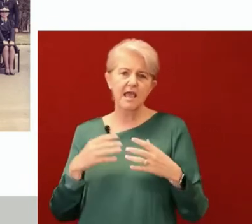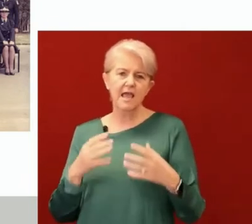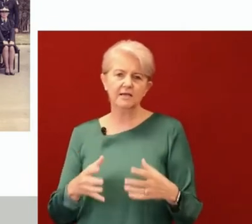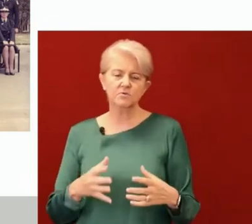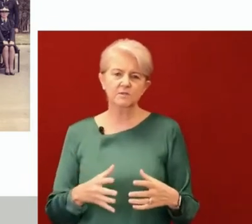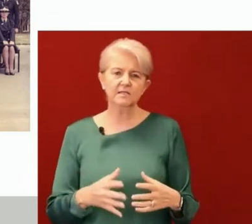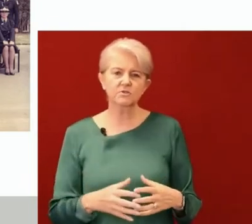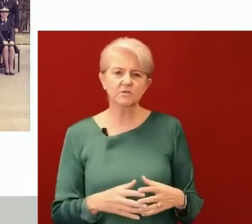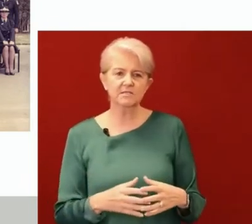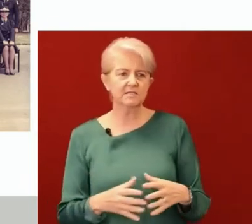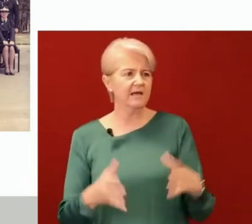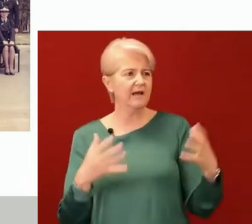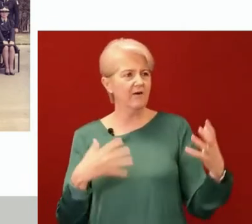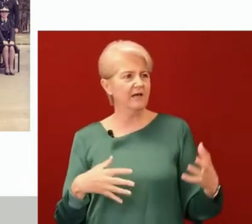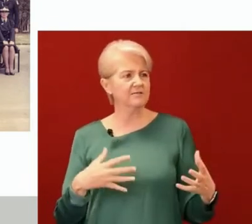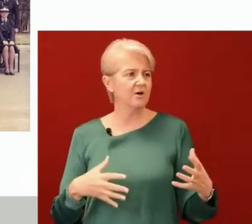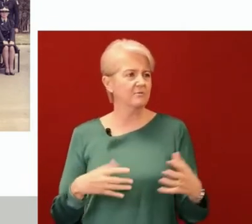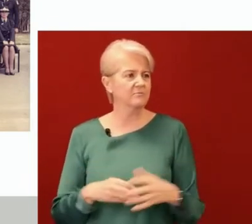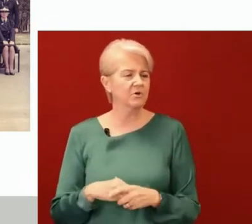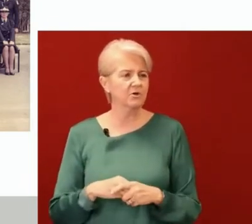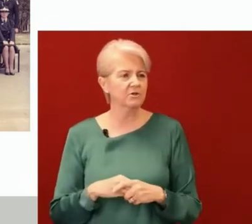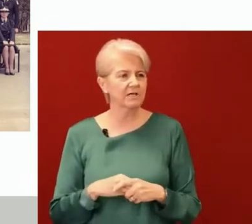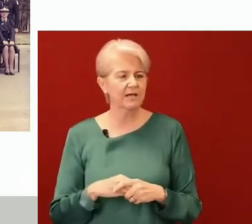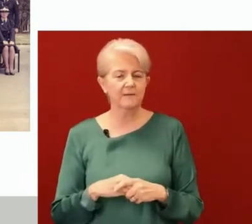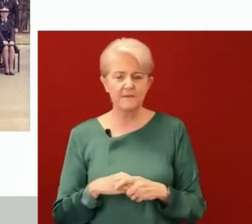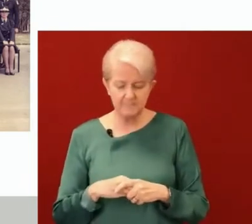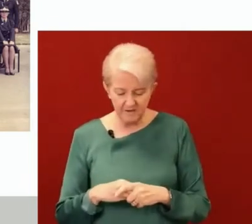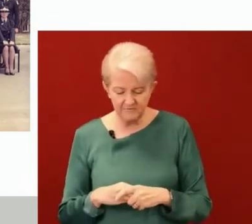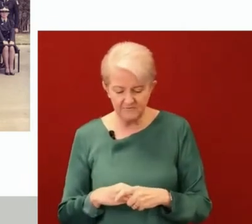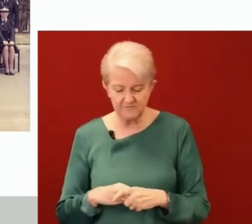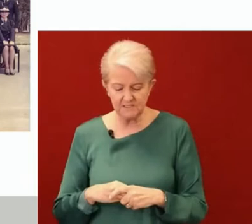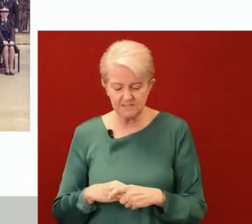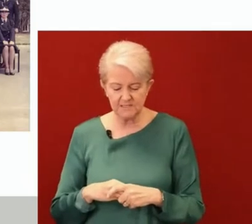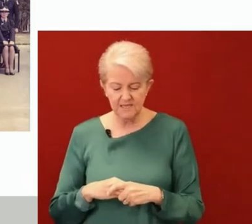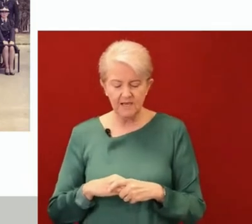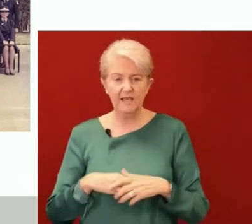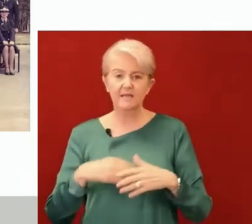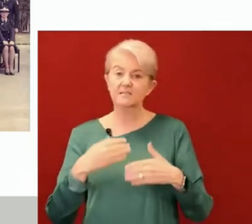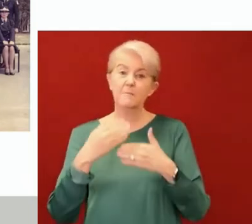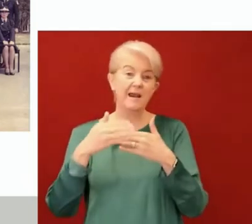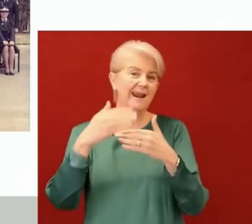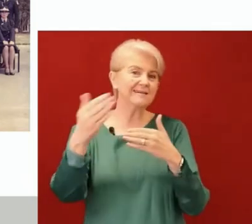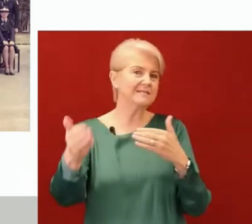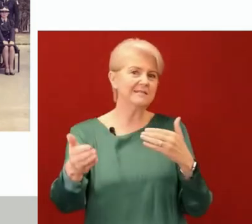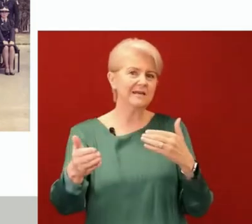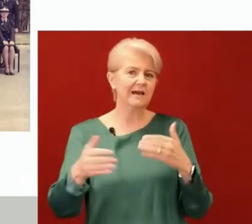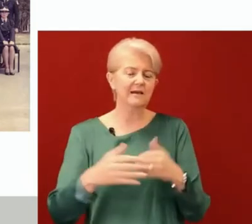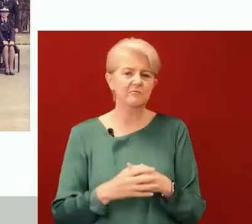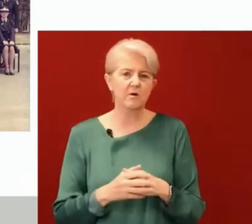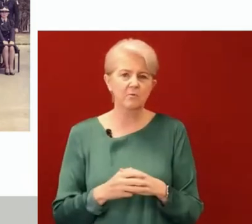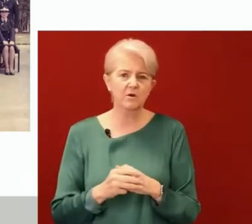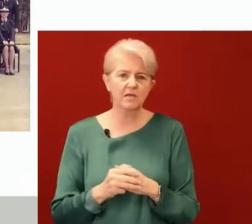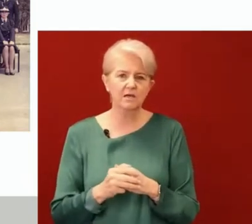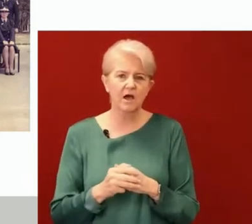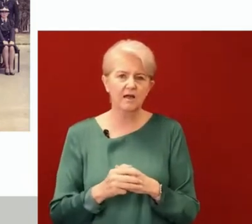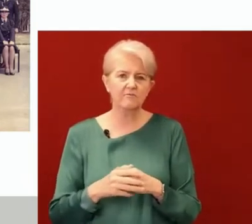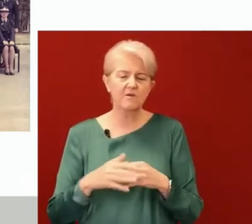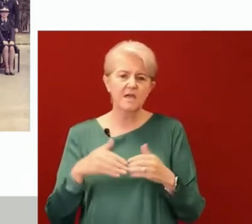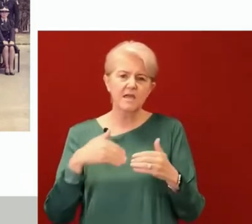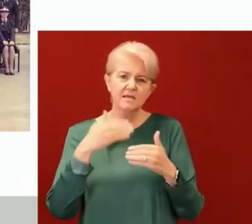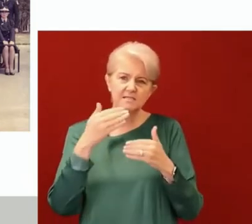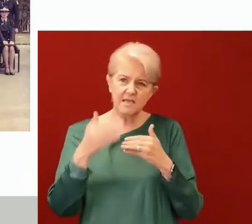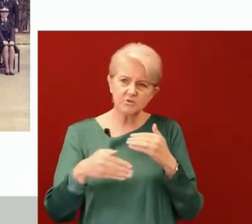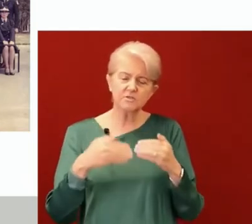years. And it's really interesting now as I'm, you know, in my 50s, I enter my last decade of my working